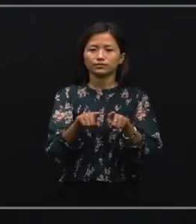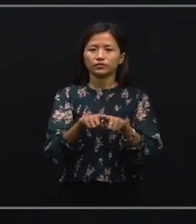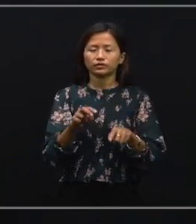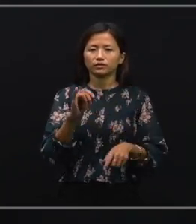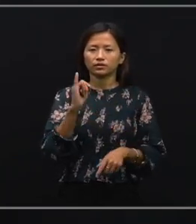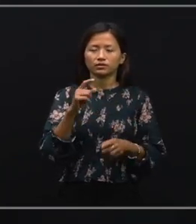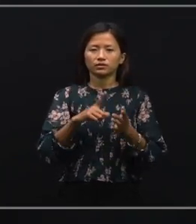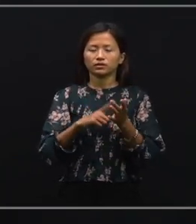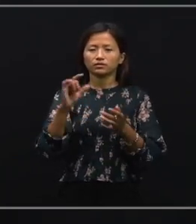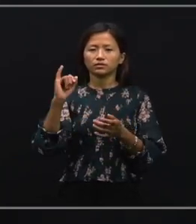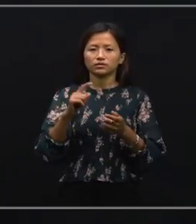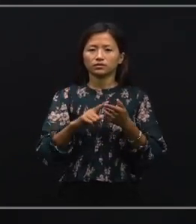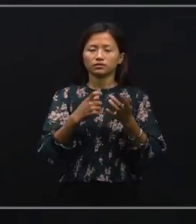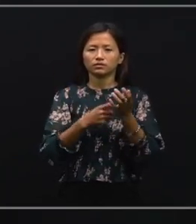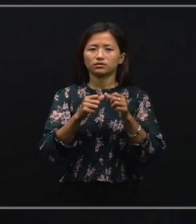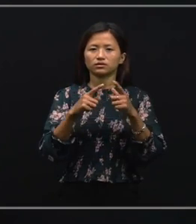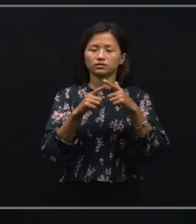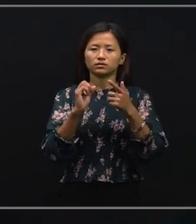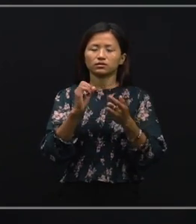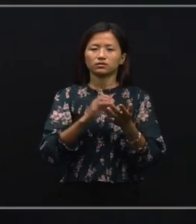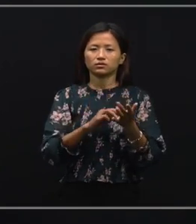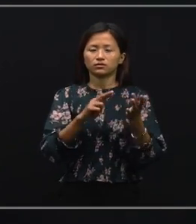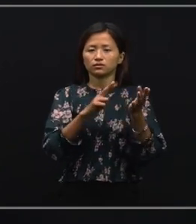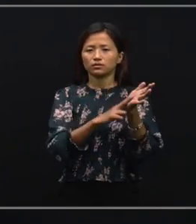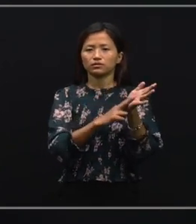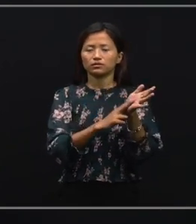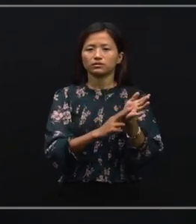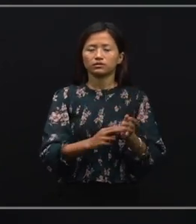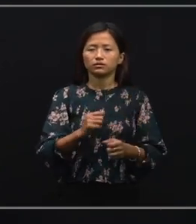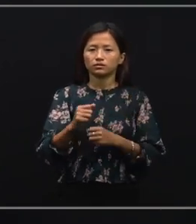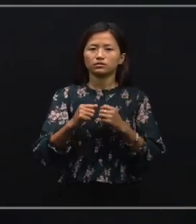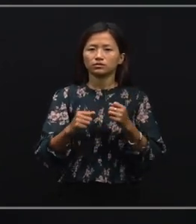your poem, okay? If you look at "His horseman hard behind